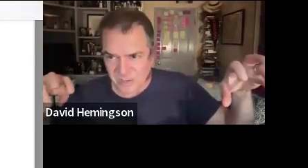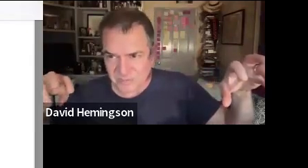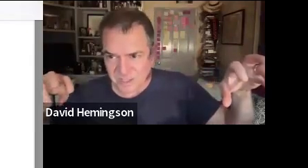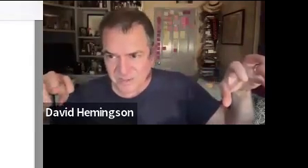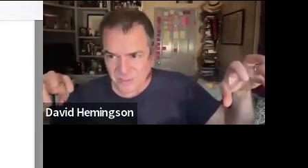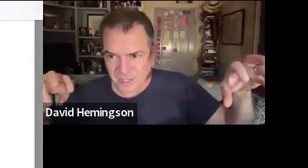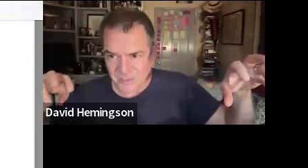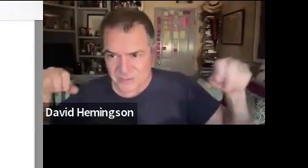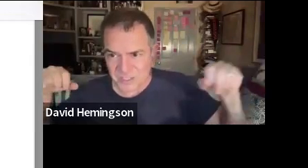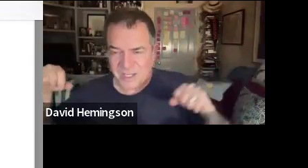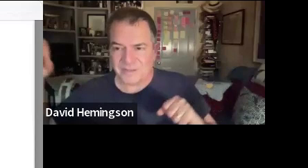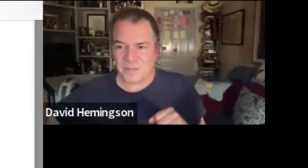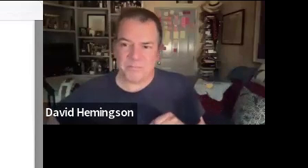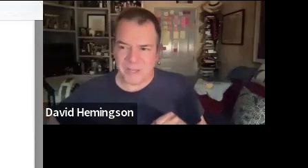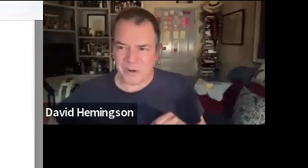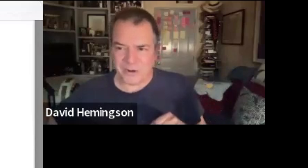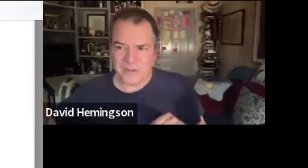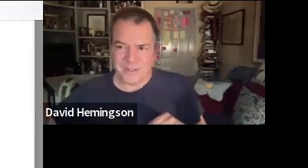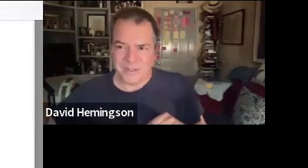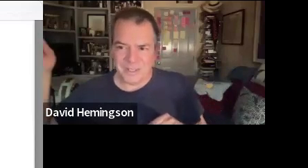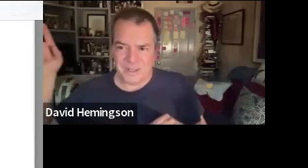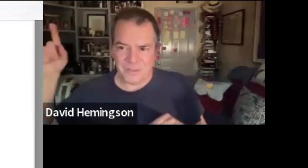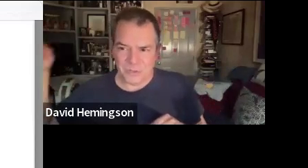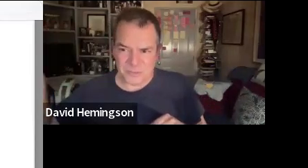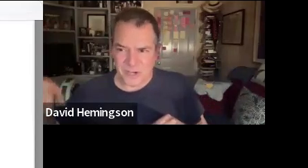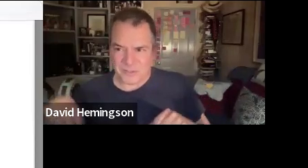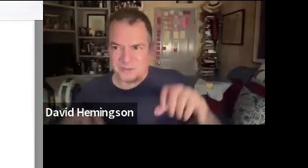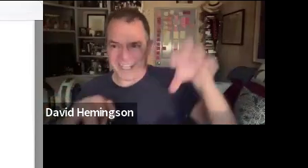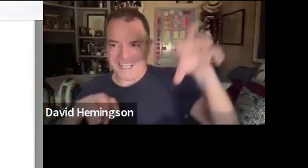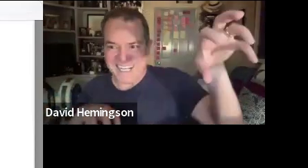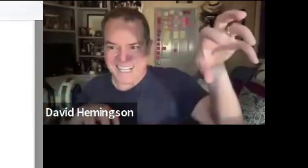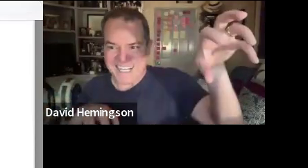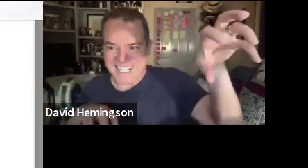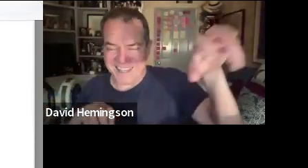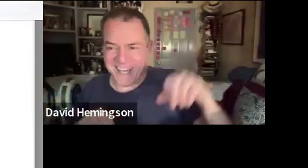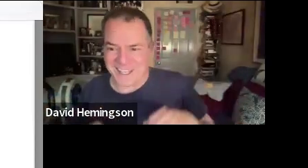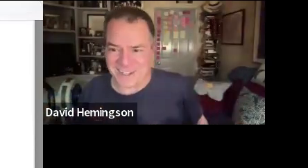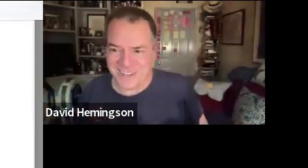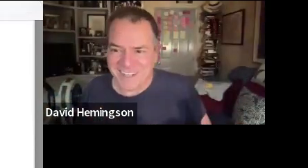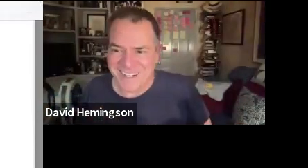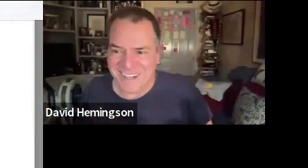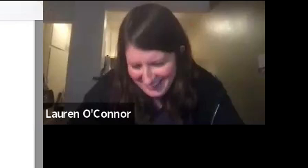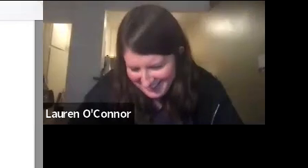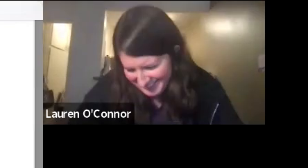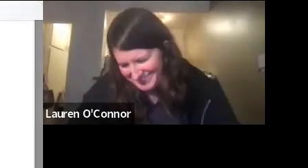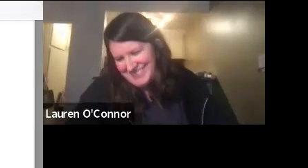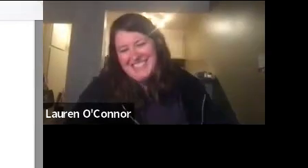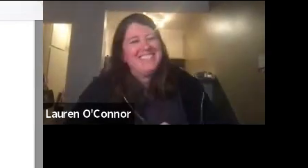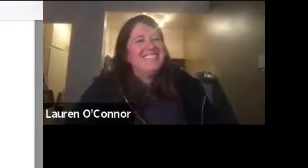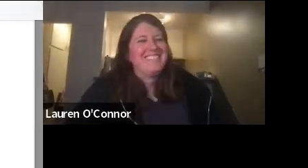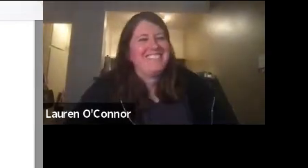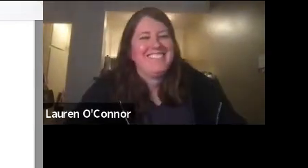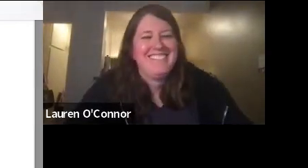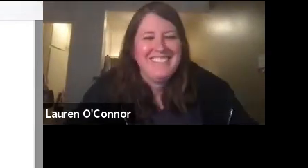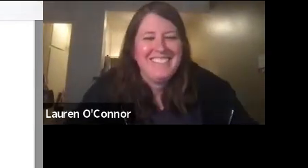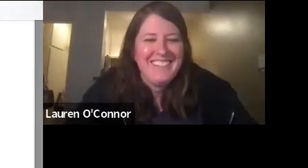like stuff, taxidermy animals. And there's a bear in Woodruff's office going like that. You know? Which